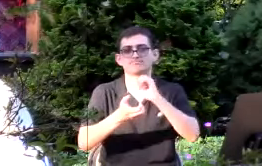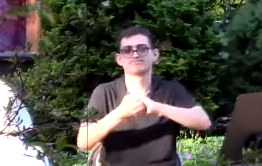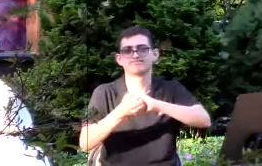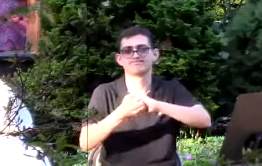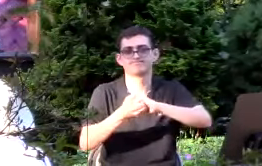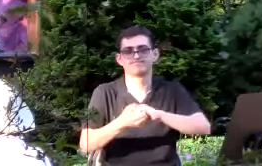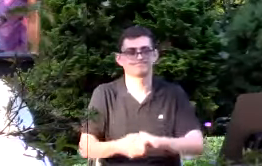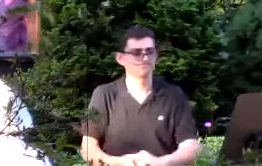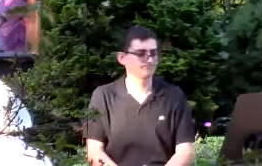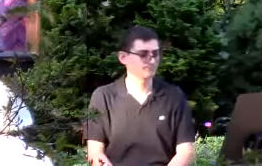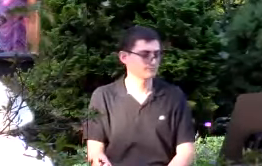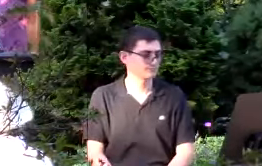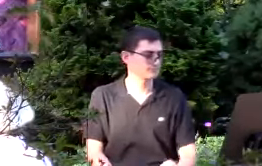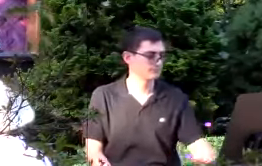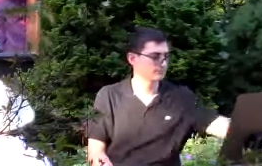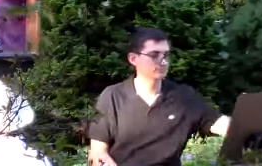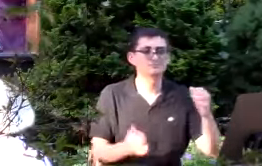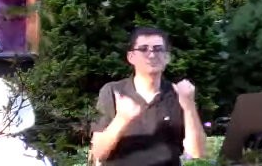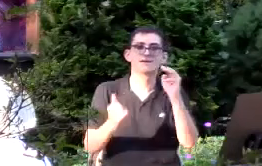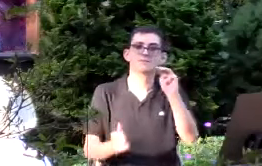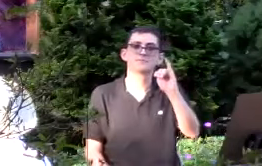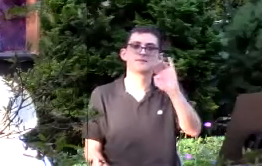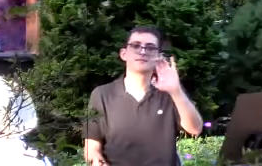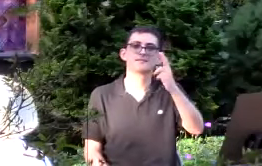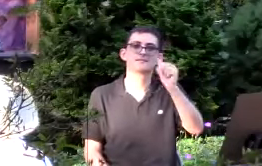Please join me for the Micha Mocha.